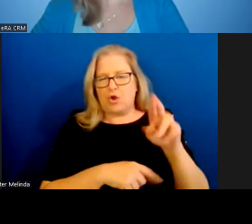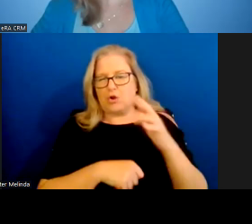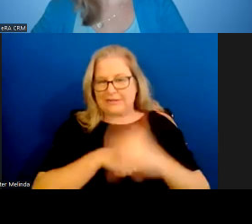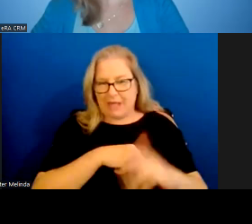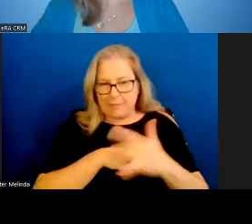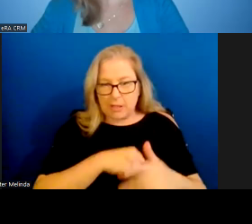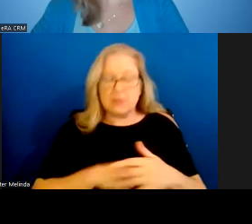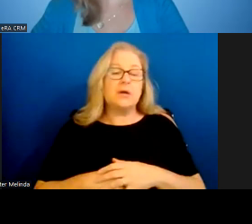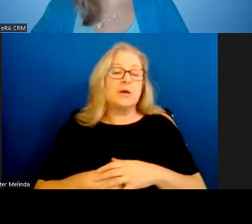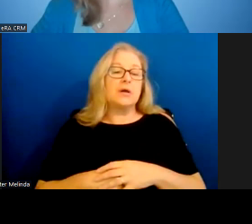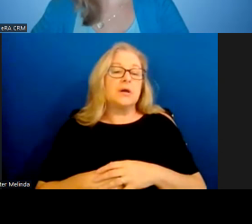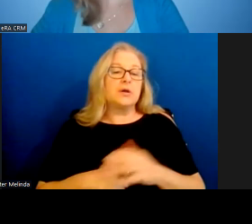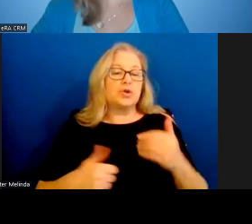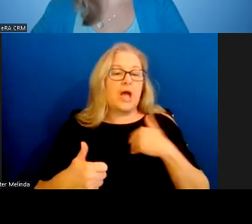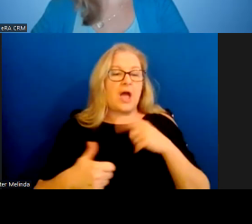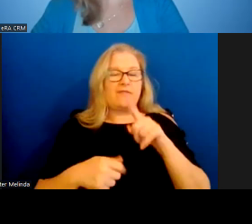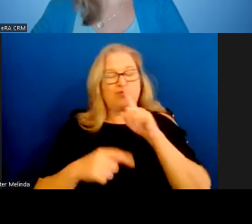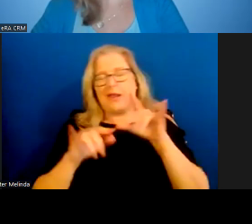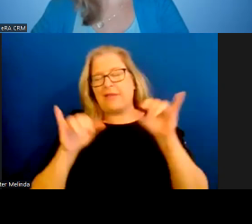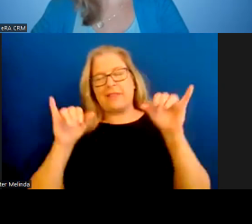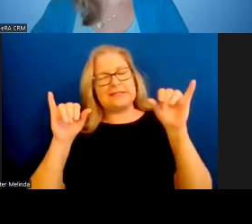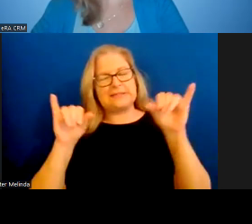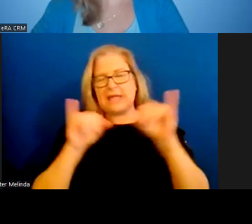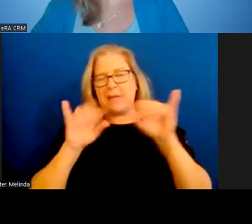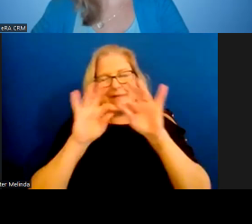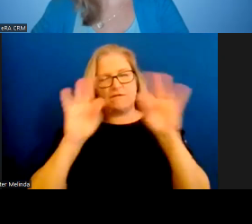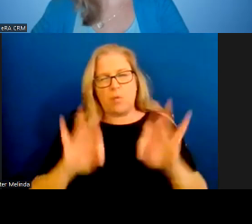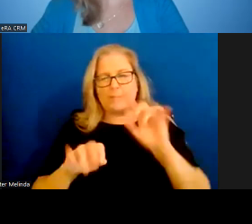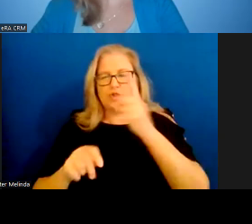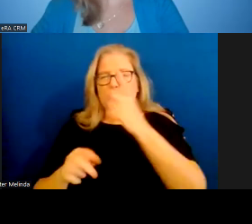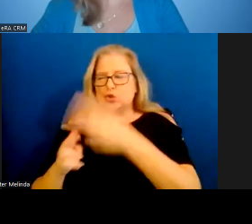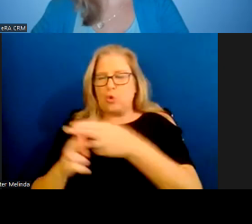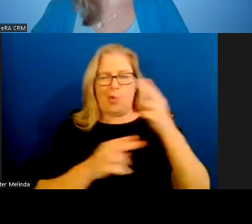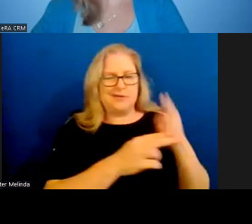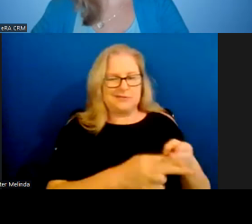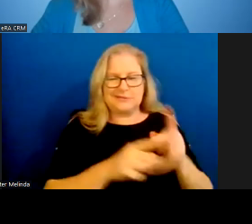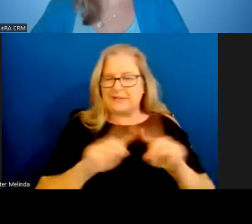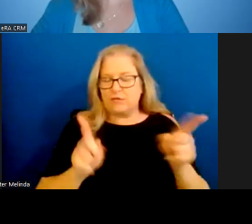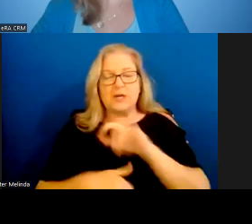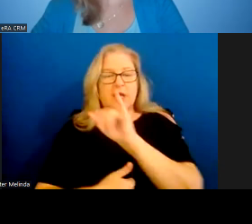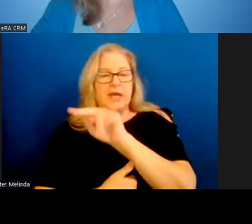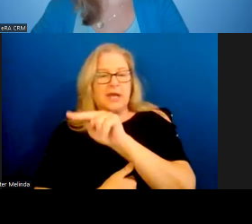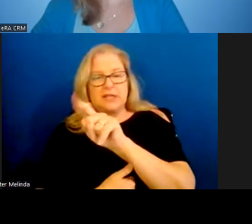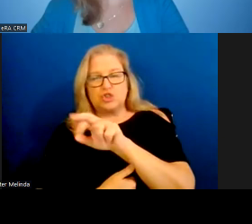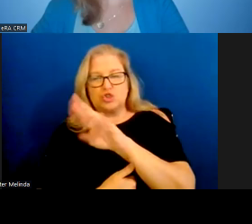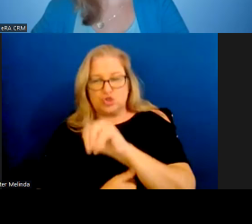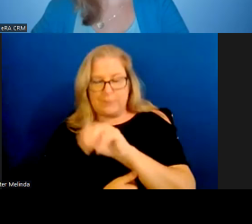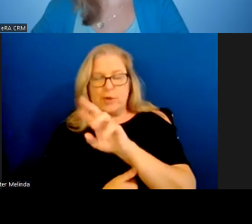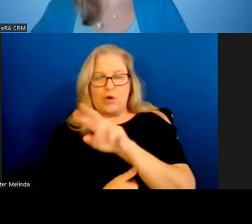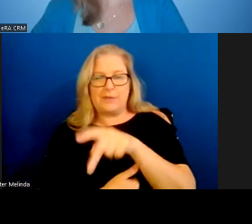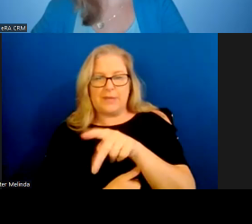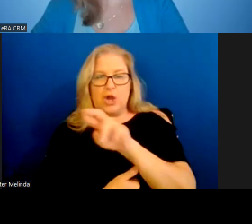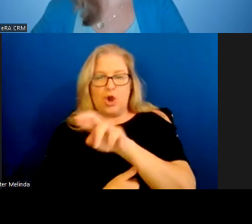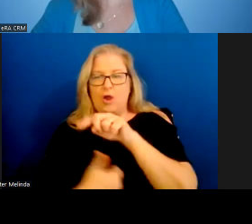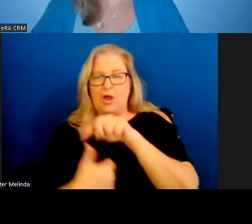you. They're functionally the same form, they're just called different things. The interim RPPR is the